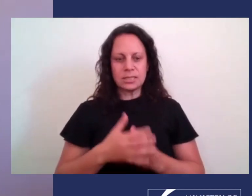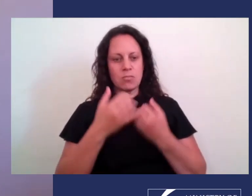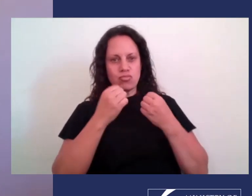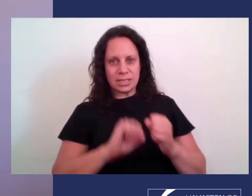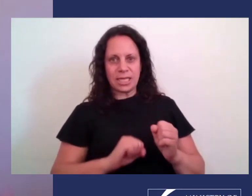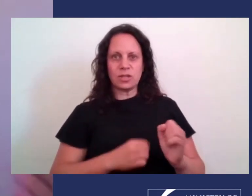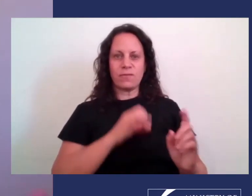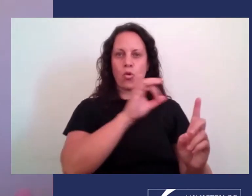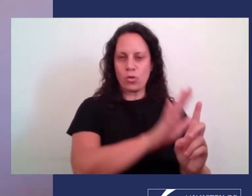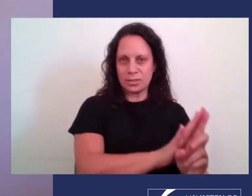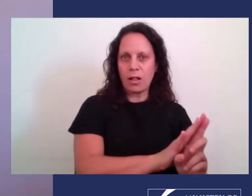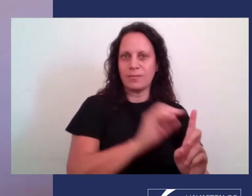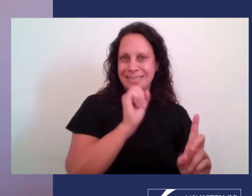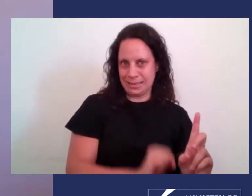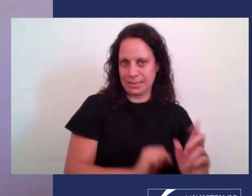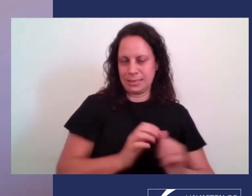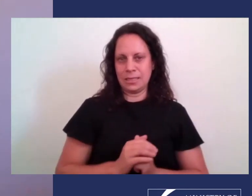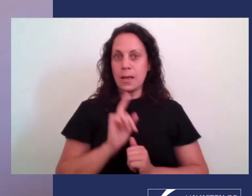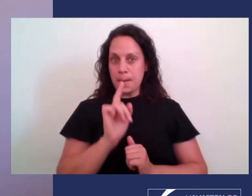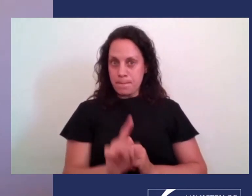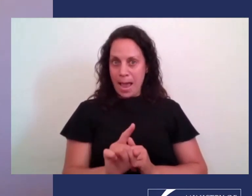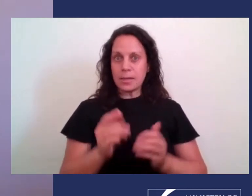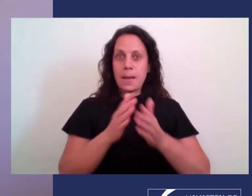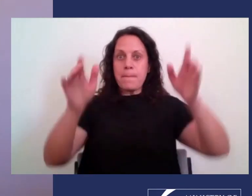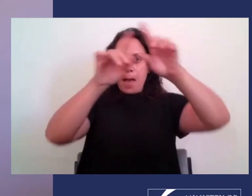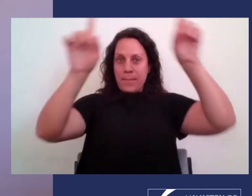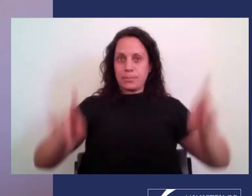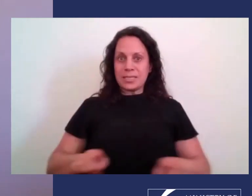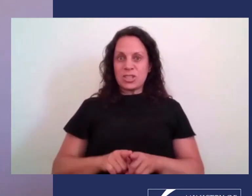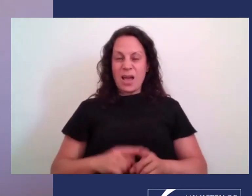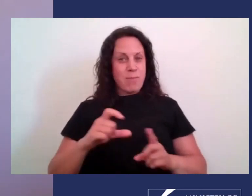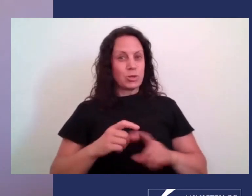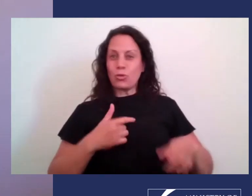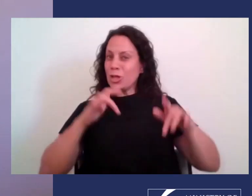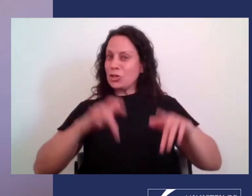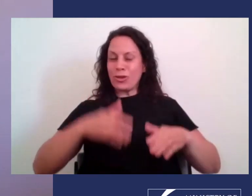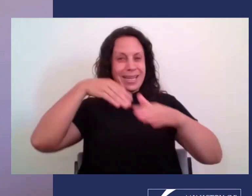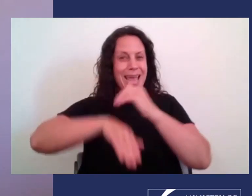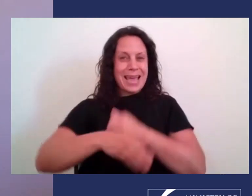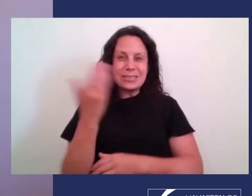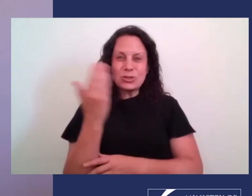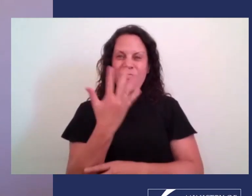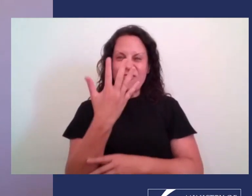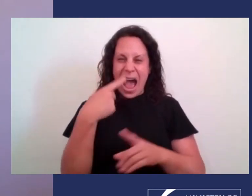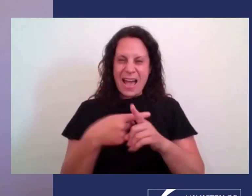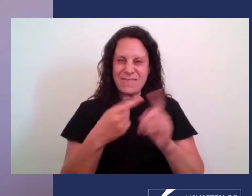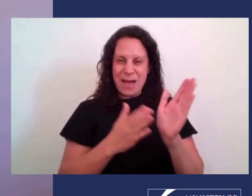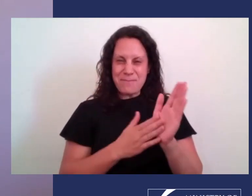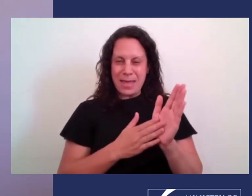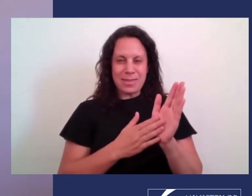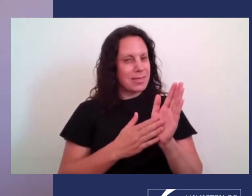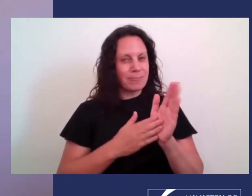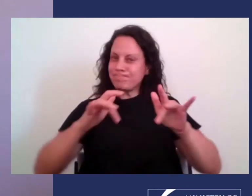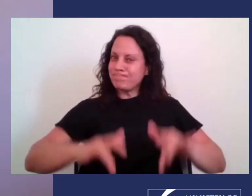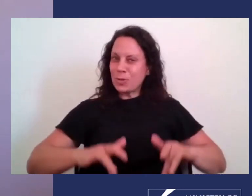her. In the biggest scheme of things, she hasn't been to school for 5 months. And, you know, the joy that she's had going back